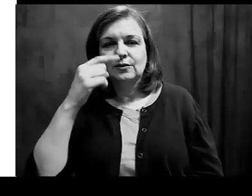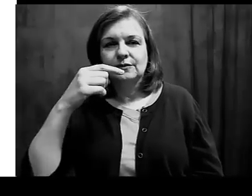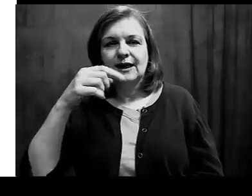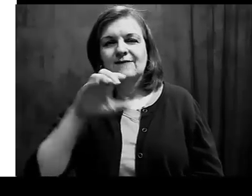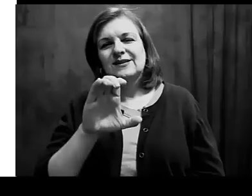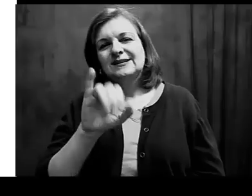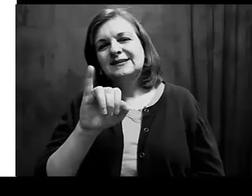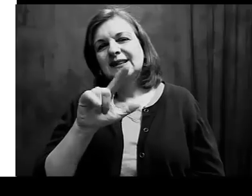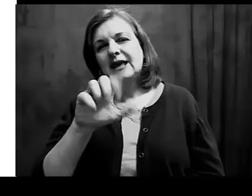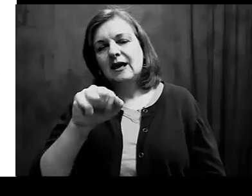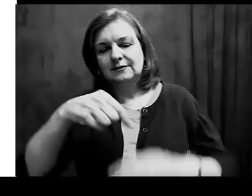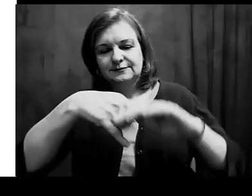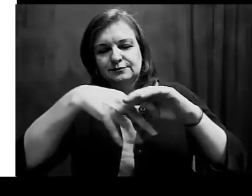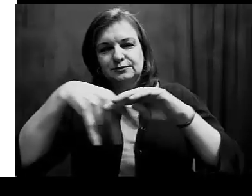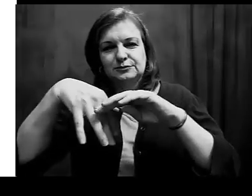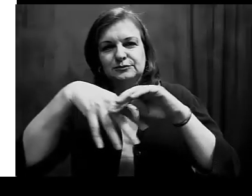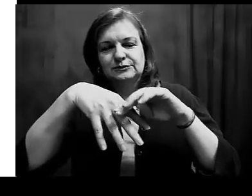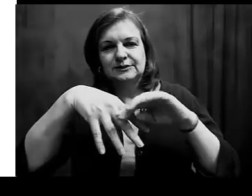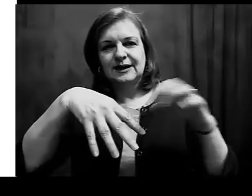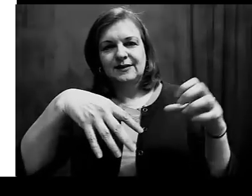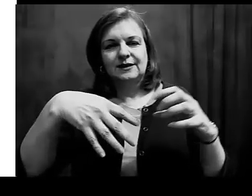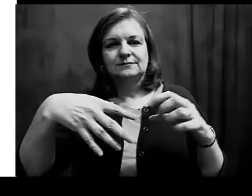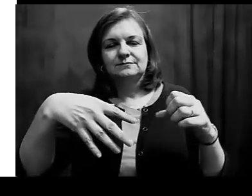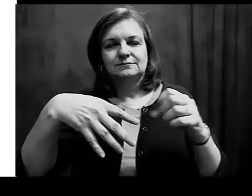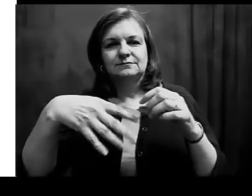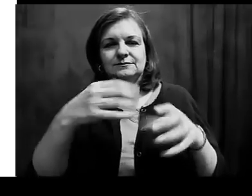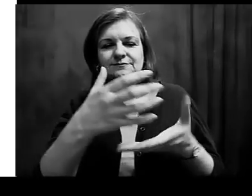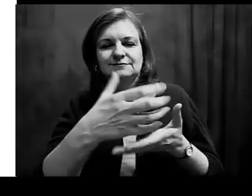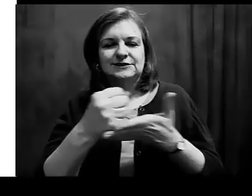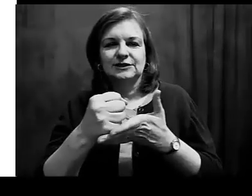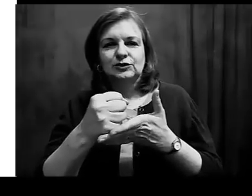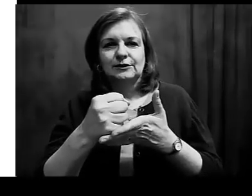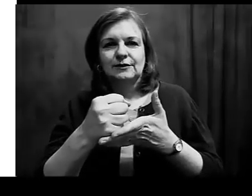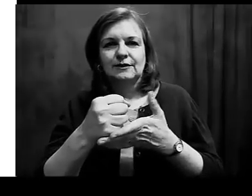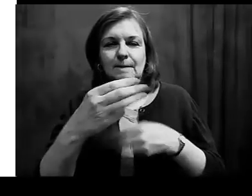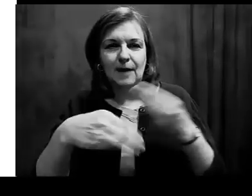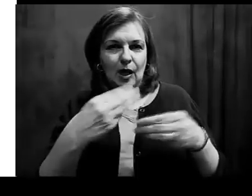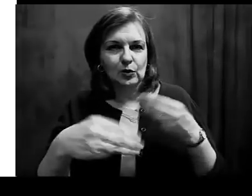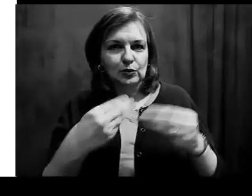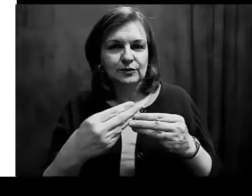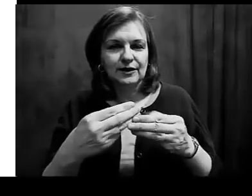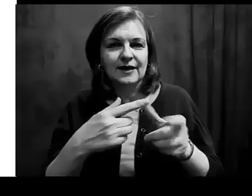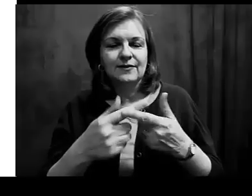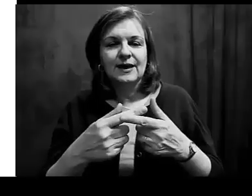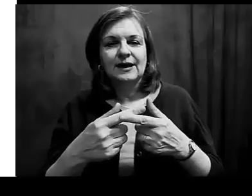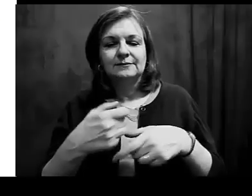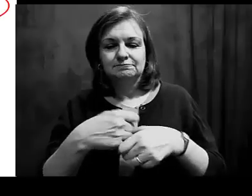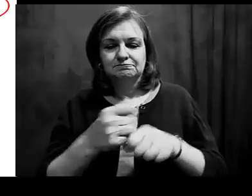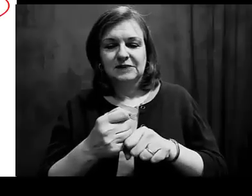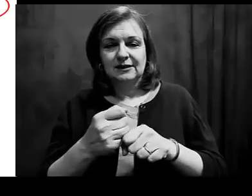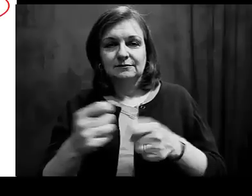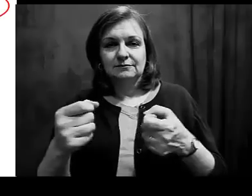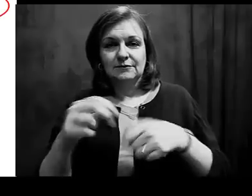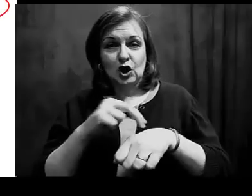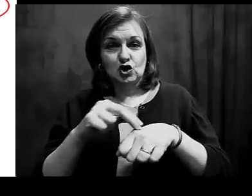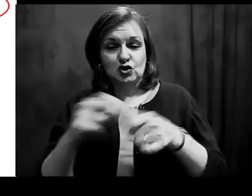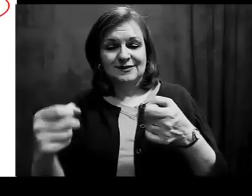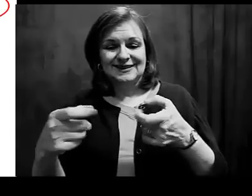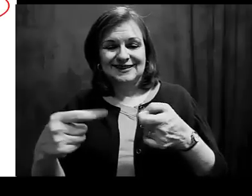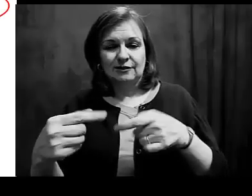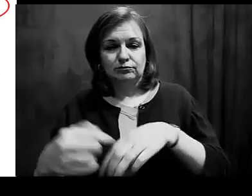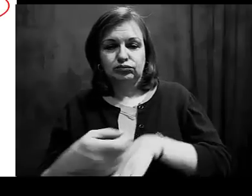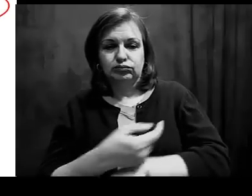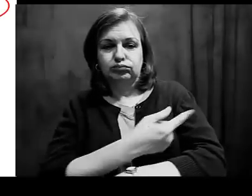going to trap particles and send that information through action potentials, of course, into your